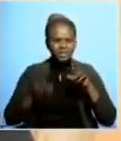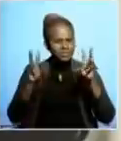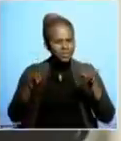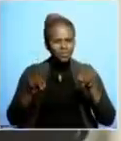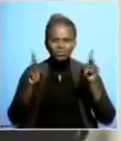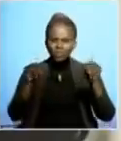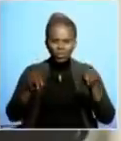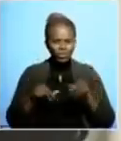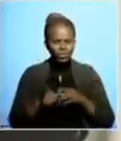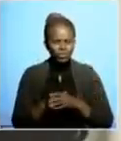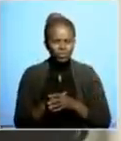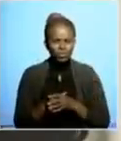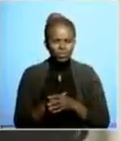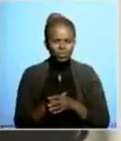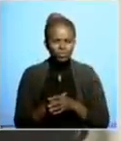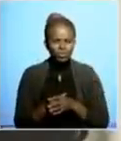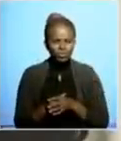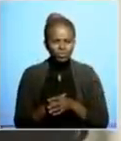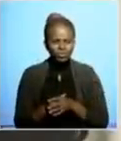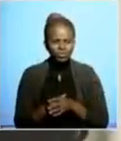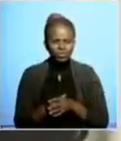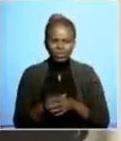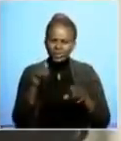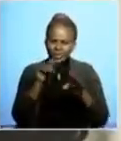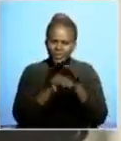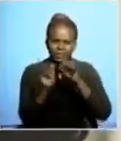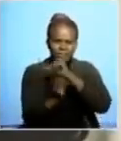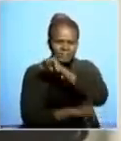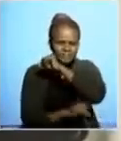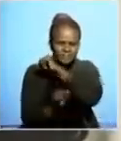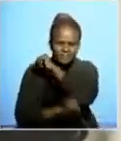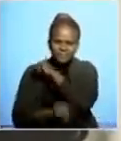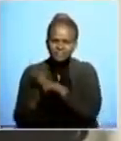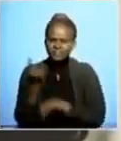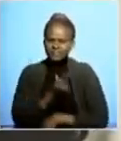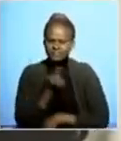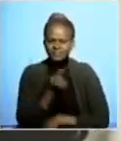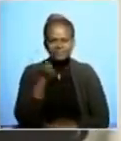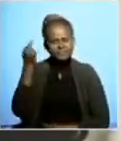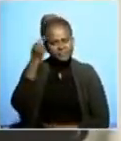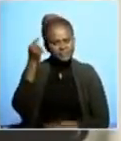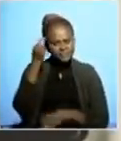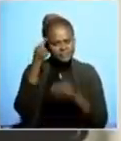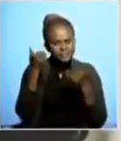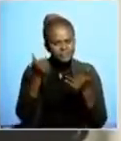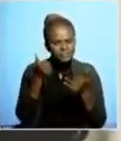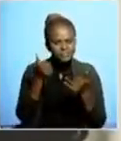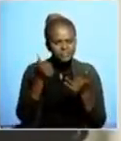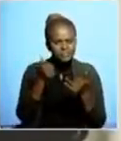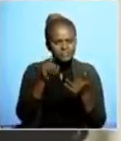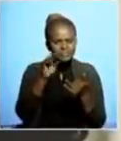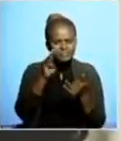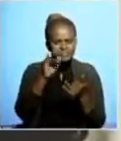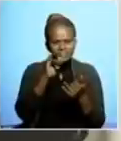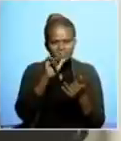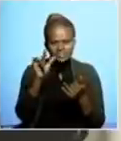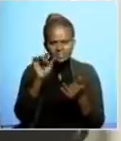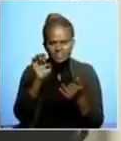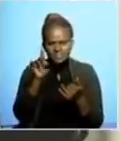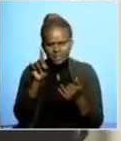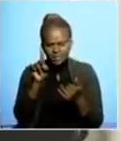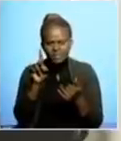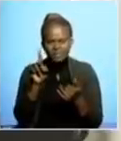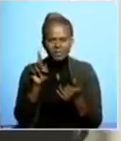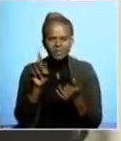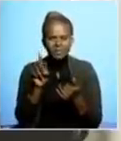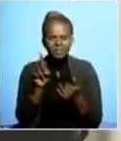No. Then in penalties alone, the government is billed that hypothetical